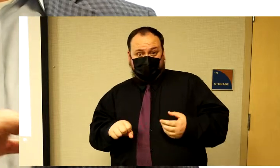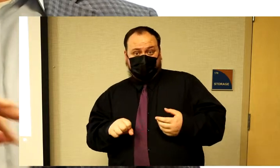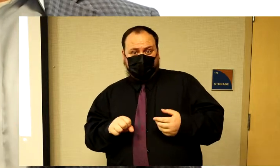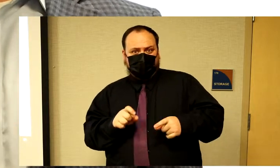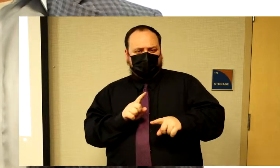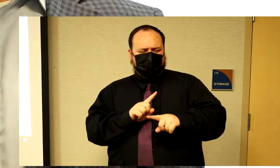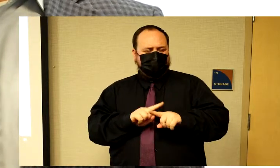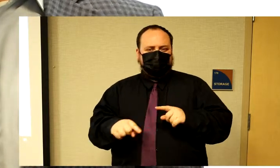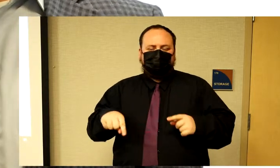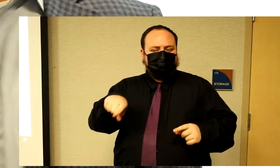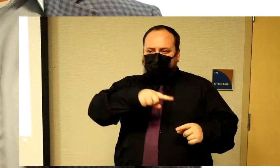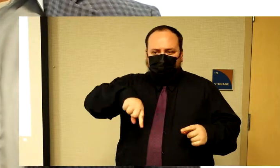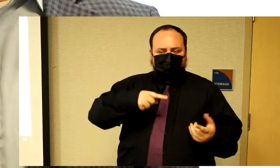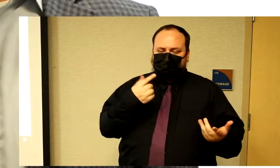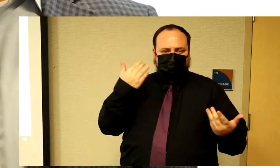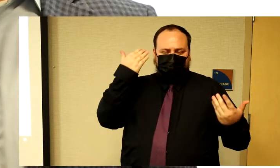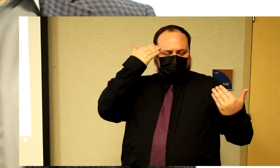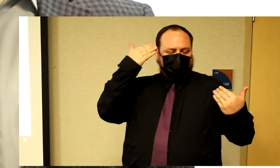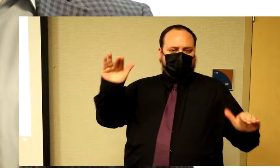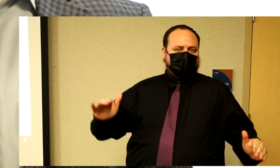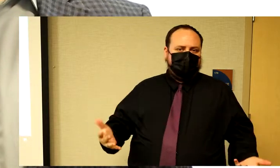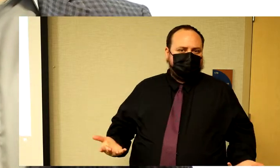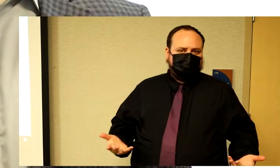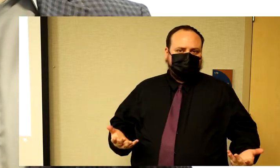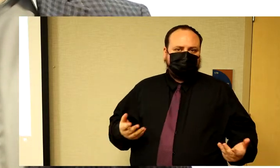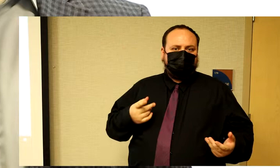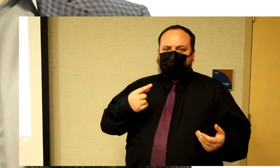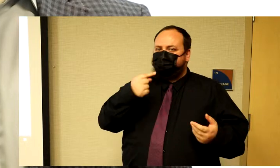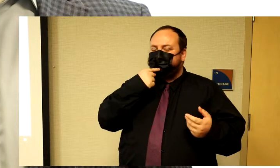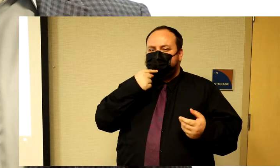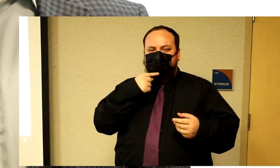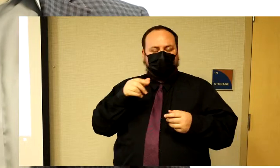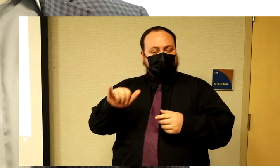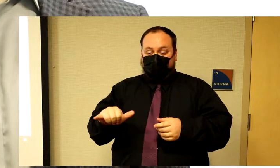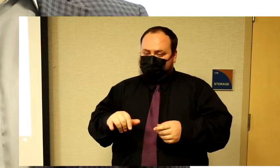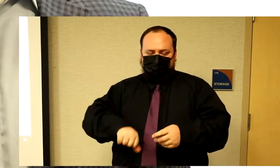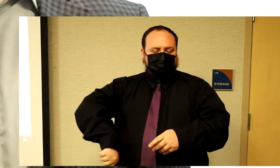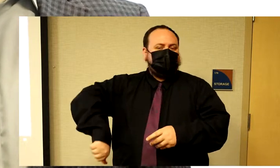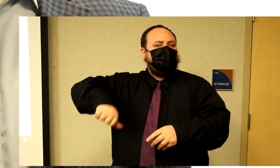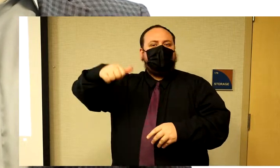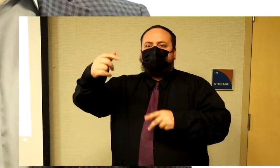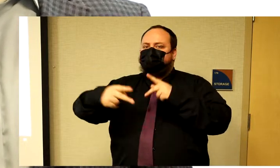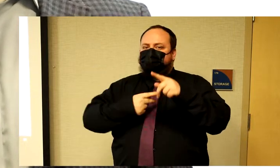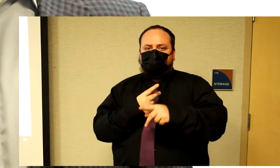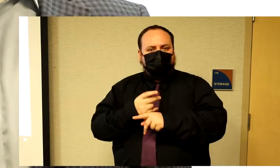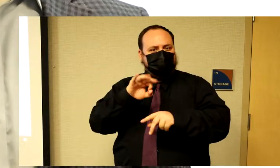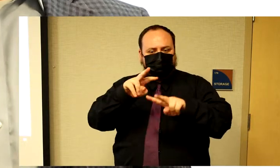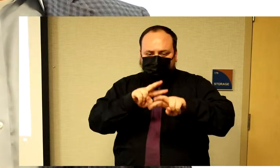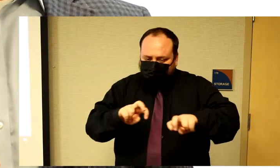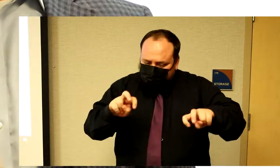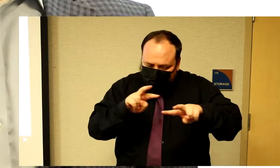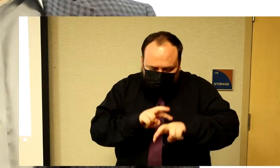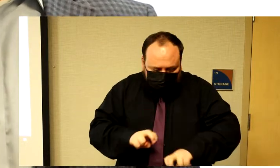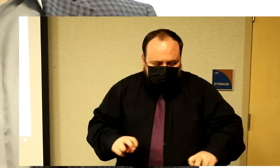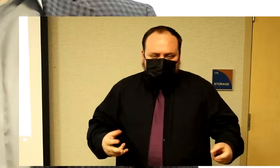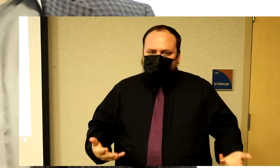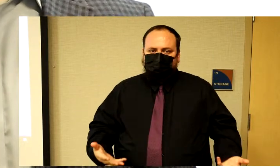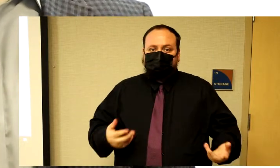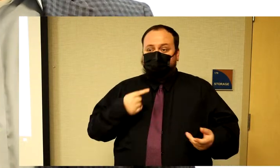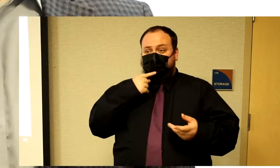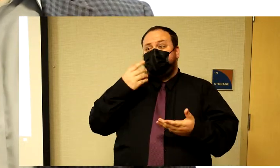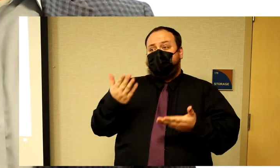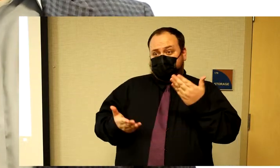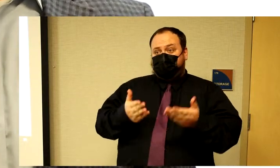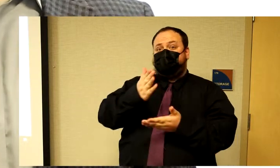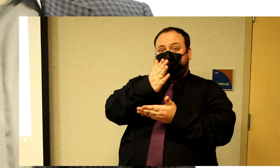takes a whole different set of analysis to be able to do that that's not being done in this case to determine what that threshold is. And in some cases in the state, I will admit, it may